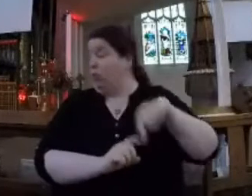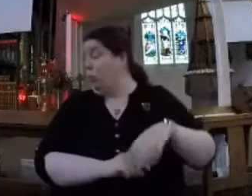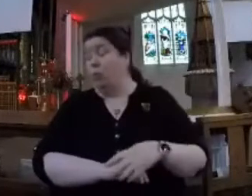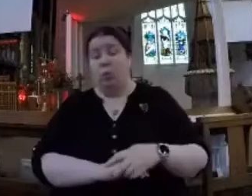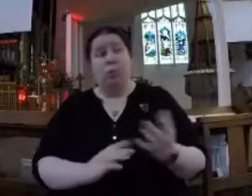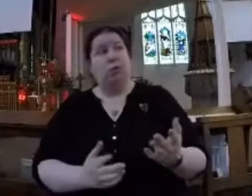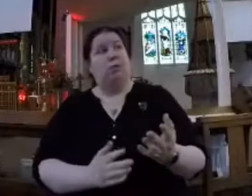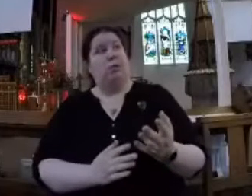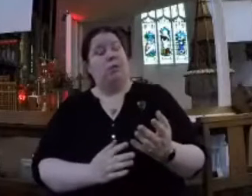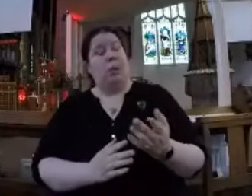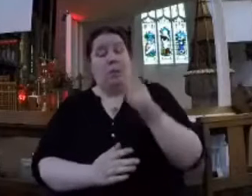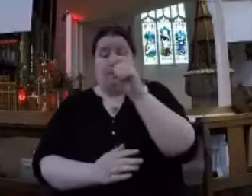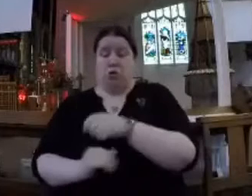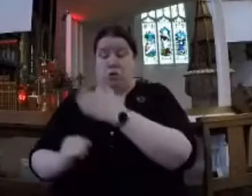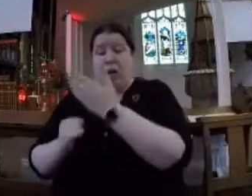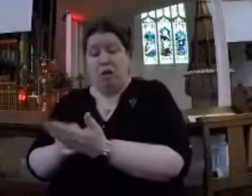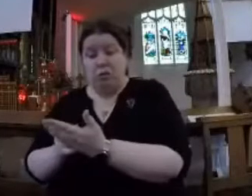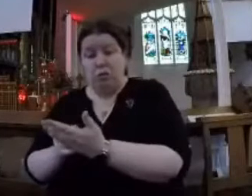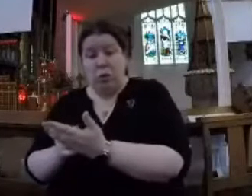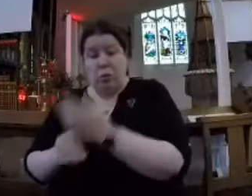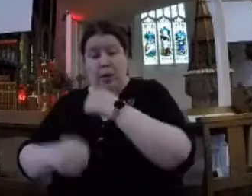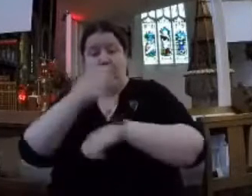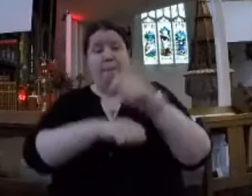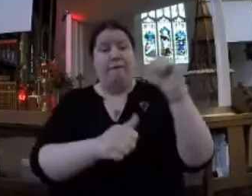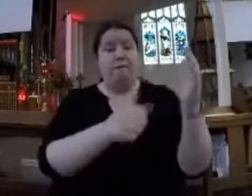The last shall be first, the first shall be last.